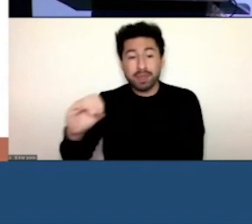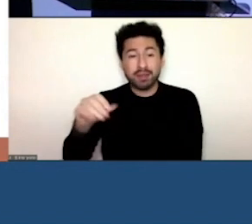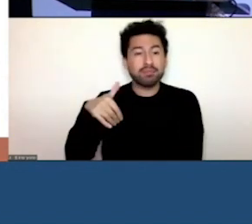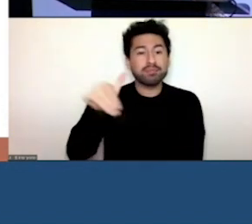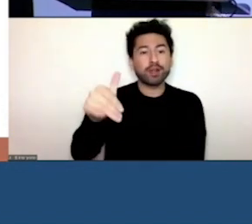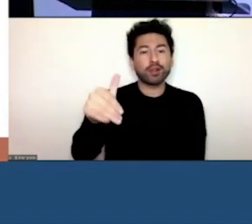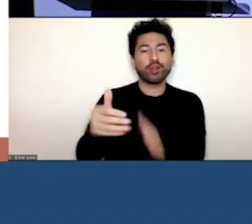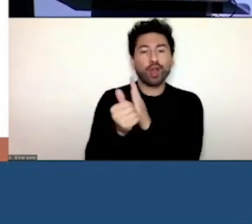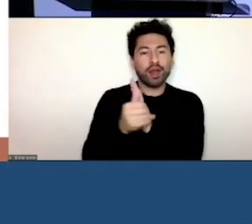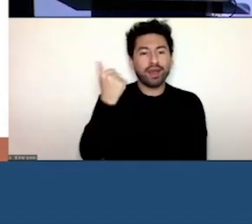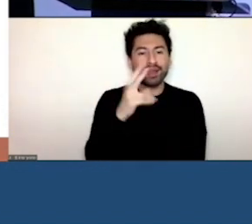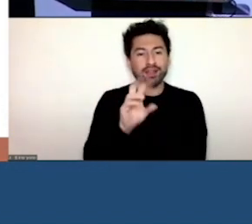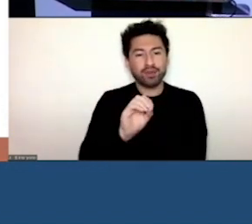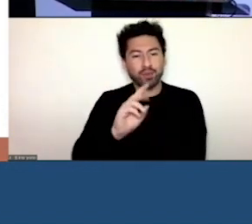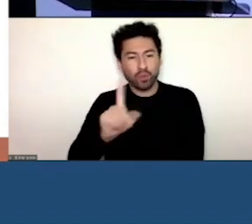45